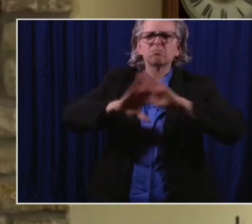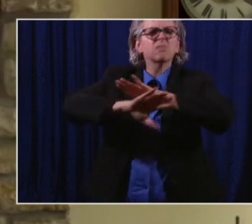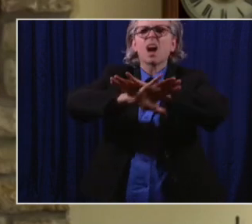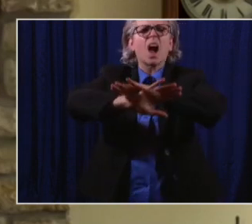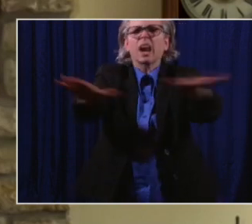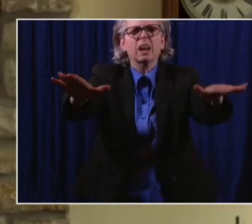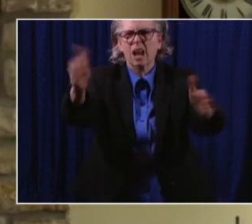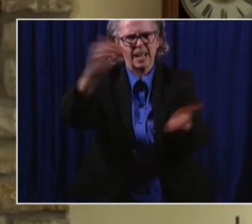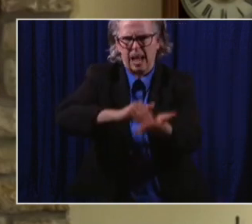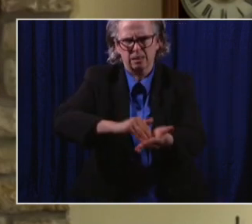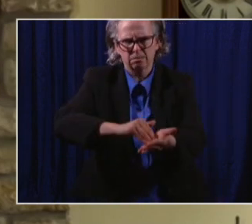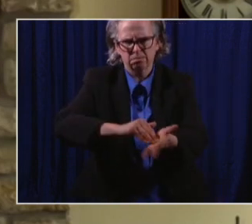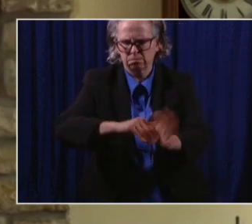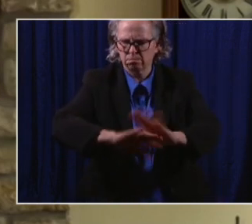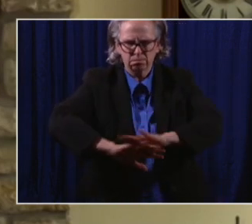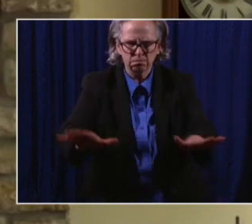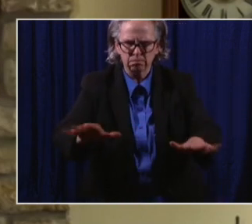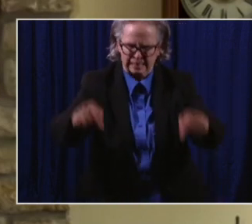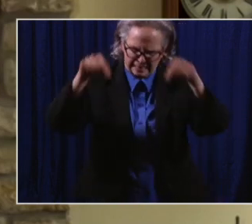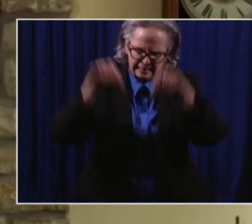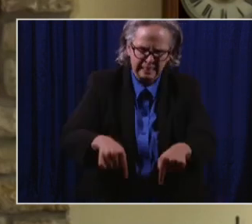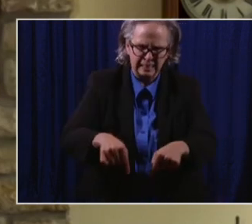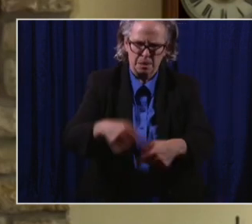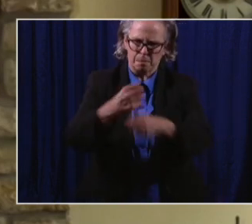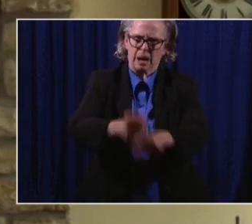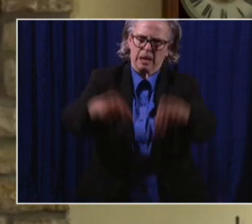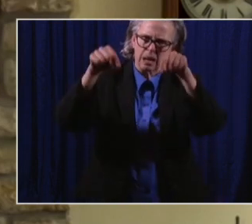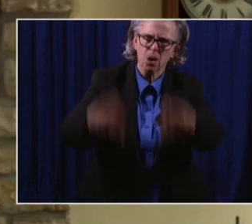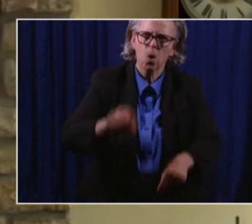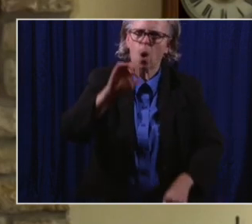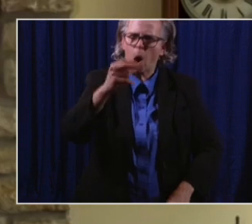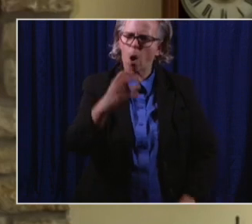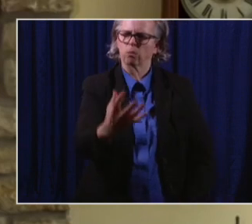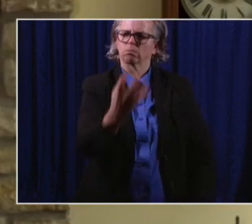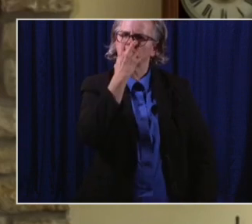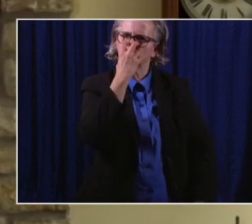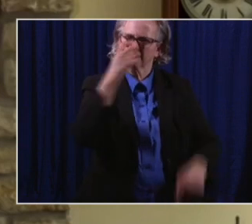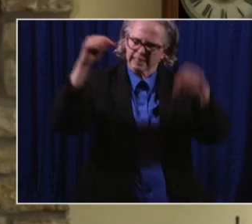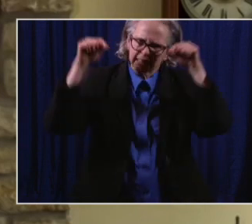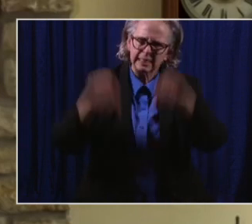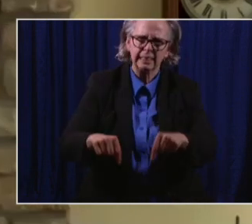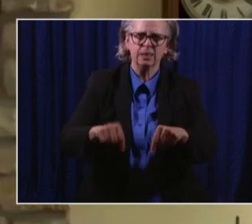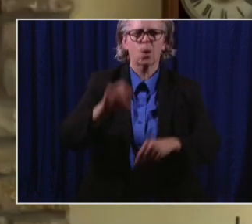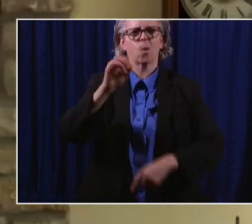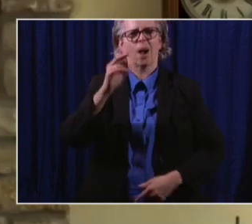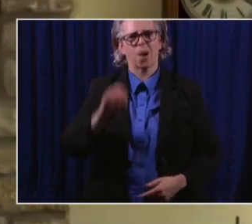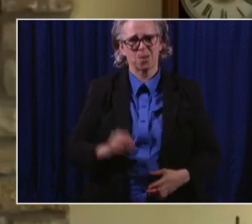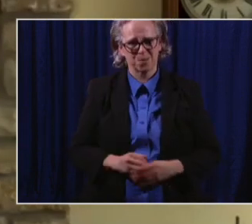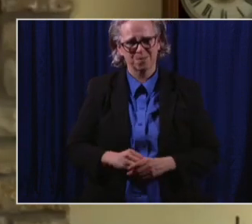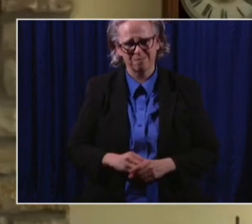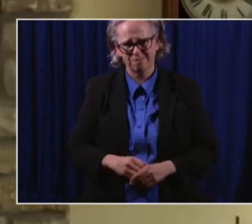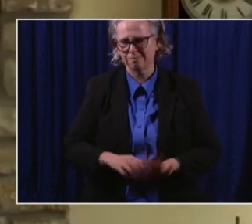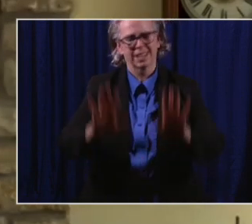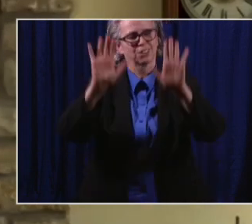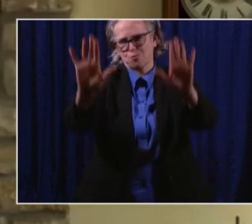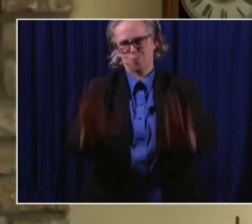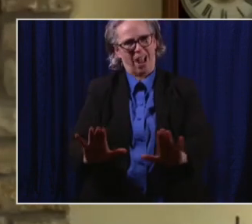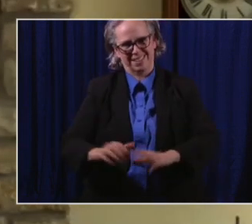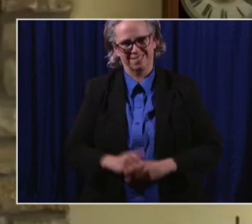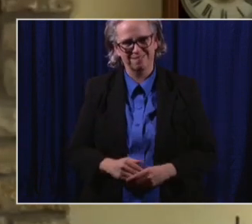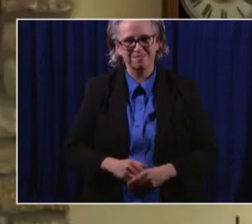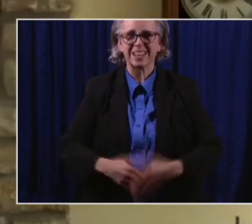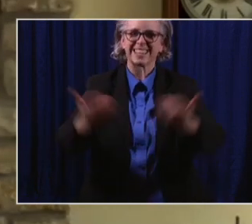do that. And so making N95 Mask in Ohio is a great, great thing. Ready to go to questions.